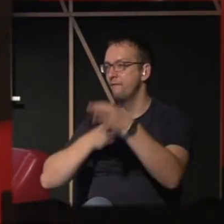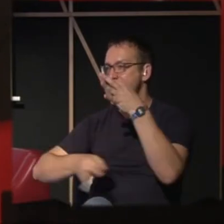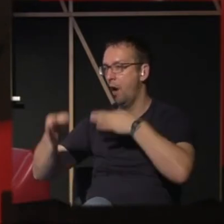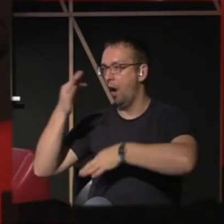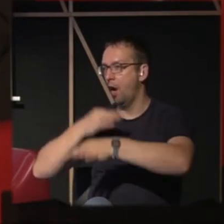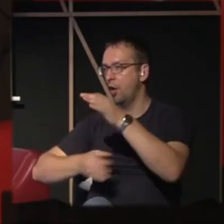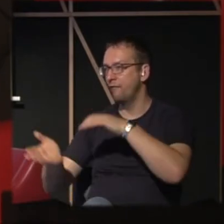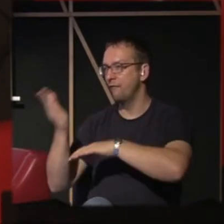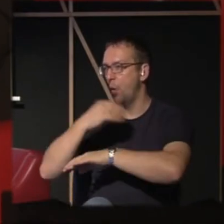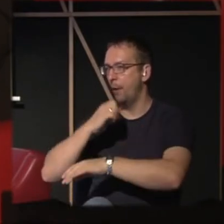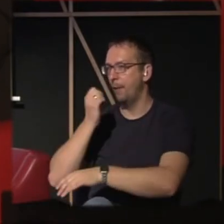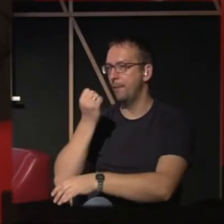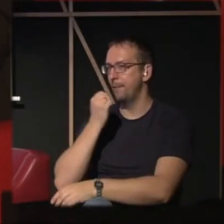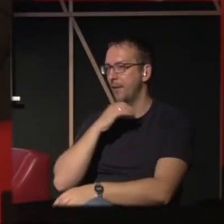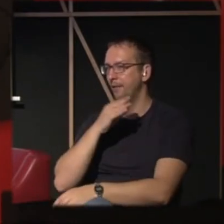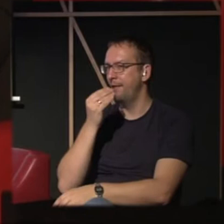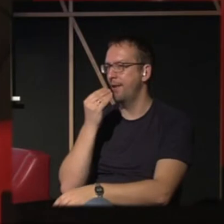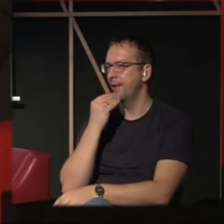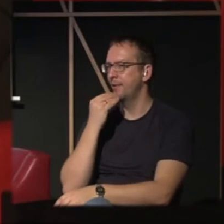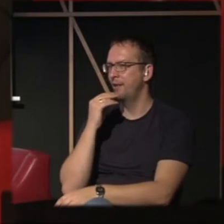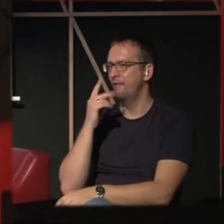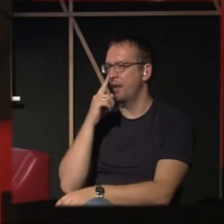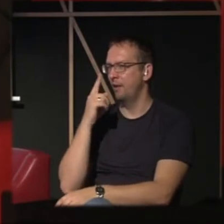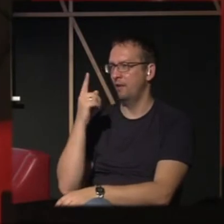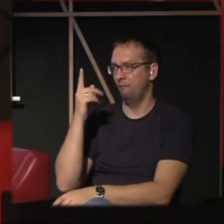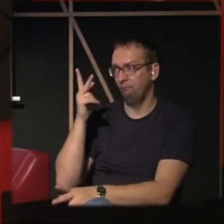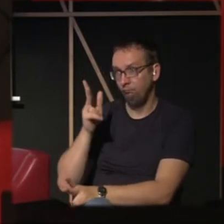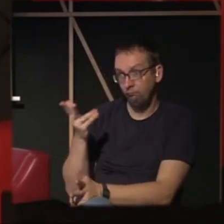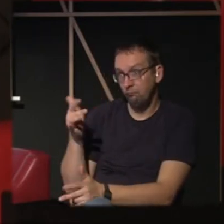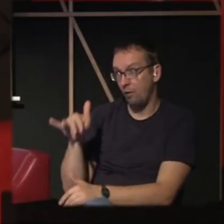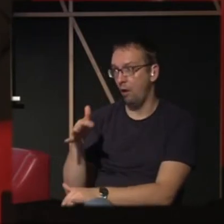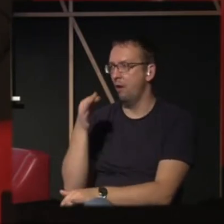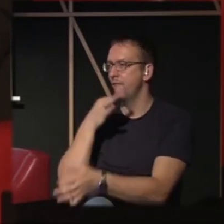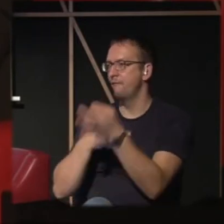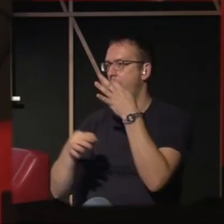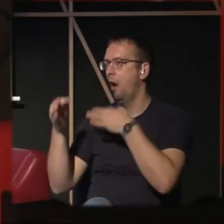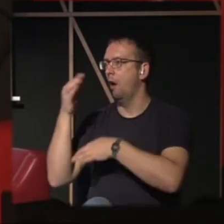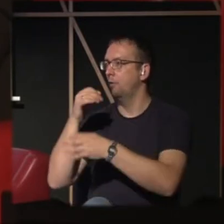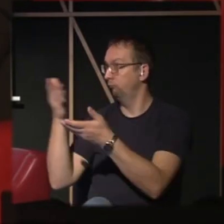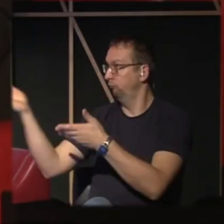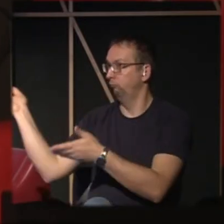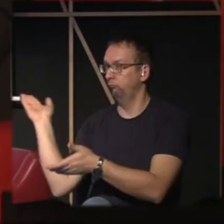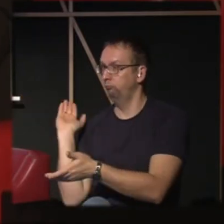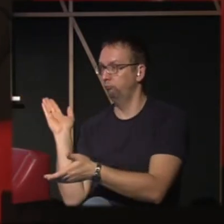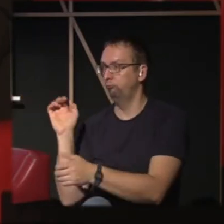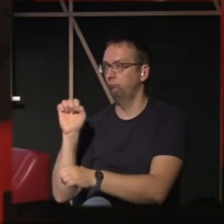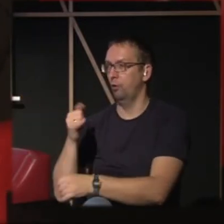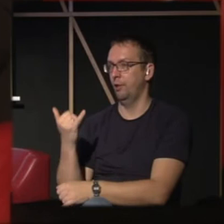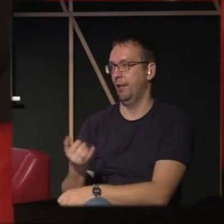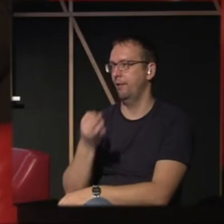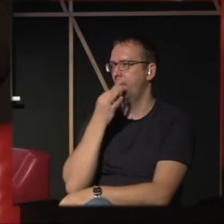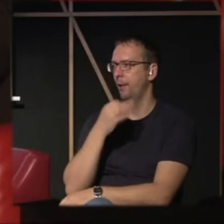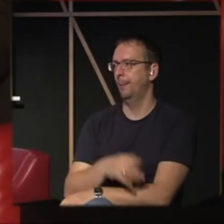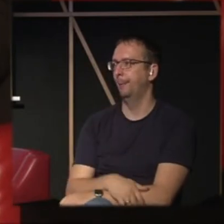of the panel members here today. So there should be a roaming mic around if anyone would like